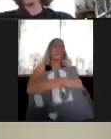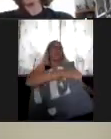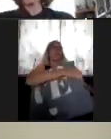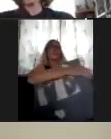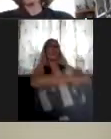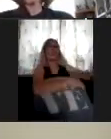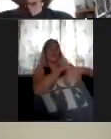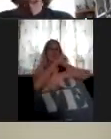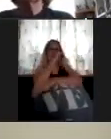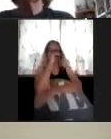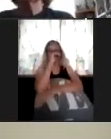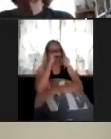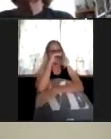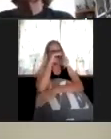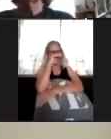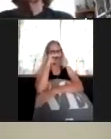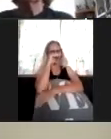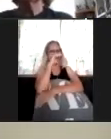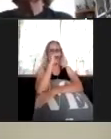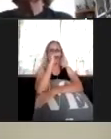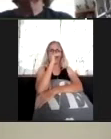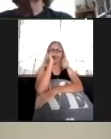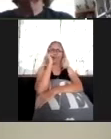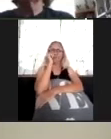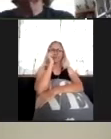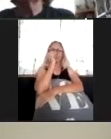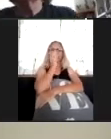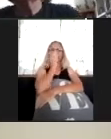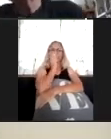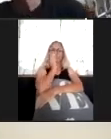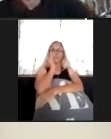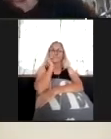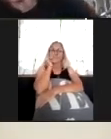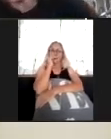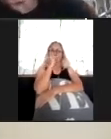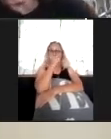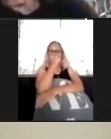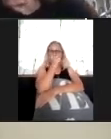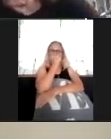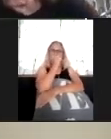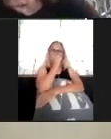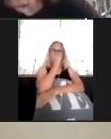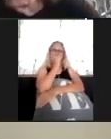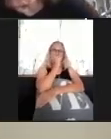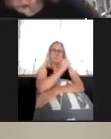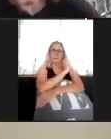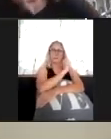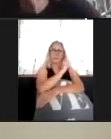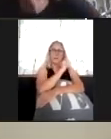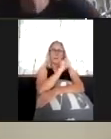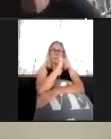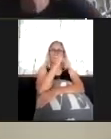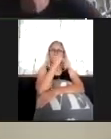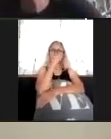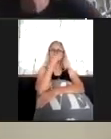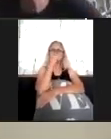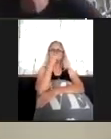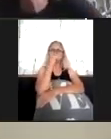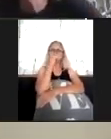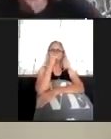answer that? God said, I'm creating man in our image in our likeness, that is